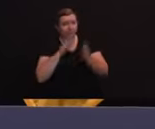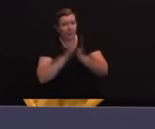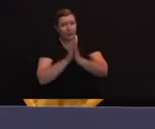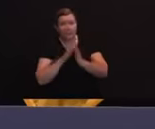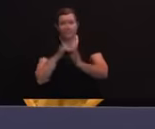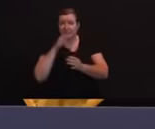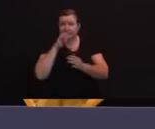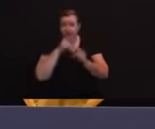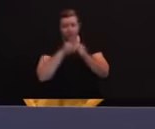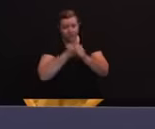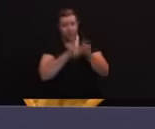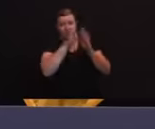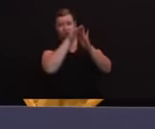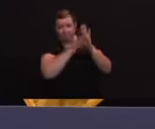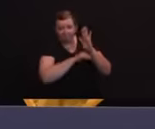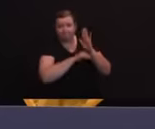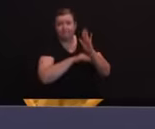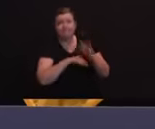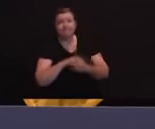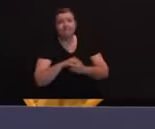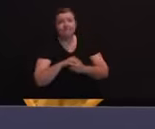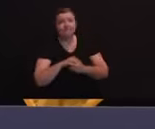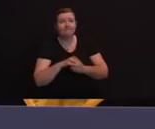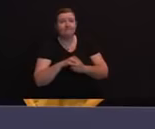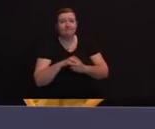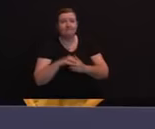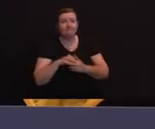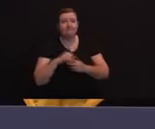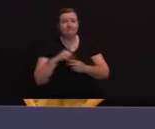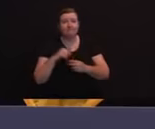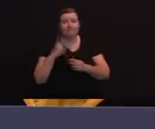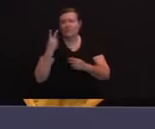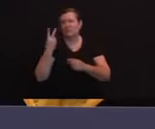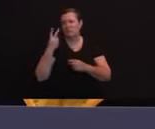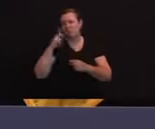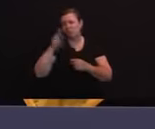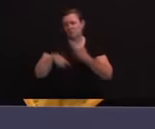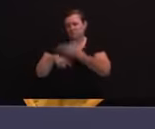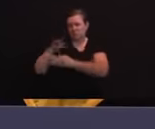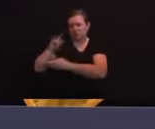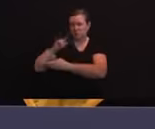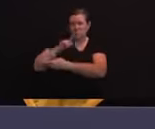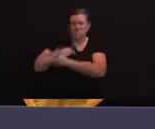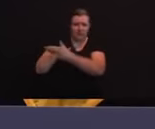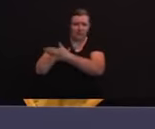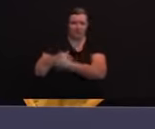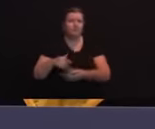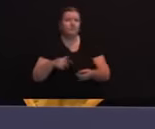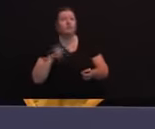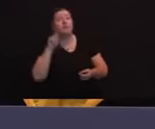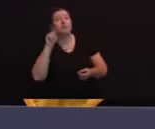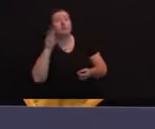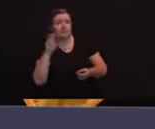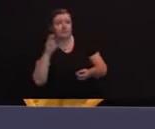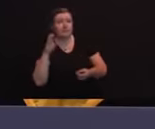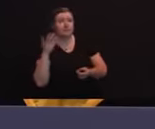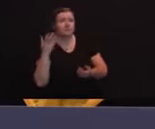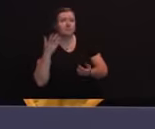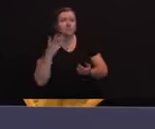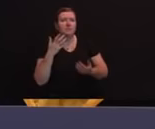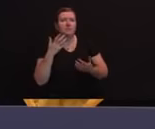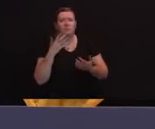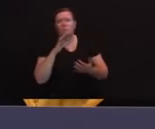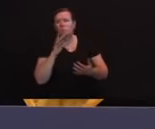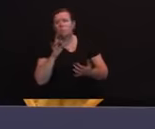The last two, Judy, really more for you. Other steps that we are considering or could consider with long-term care, with a heavy heart, we may well, because